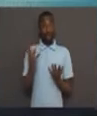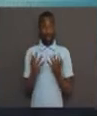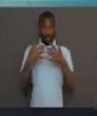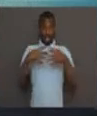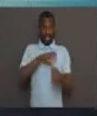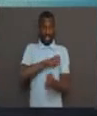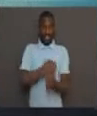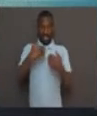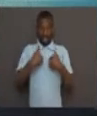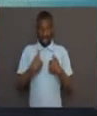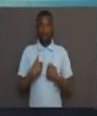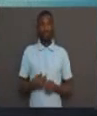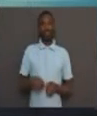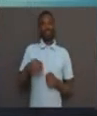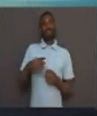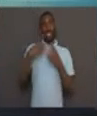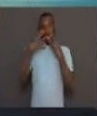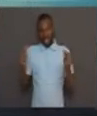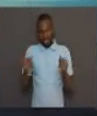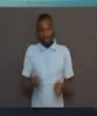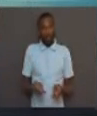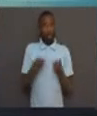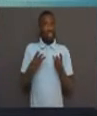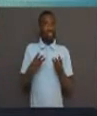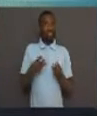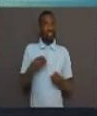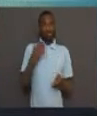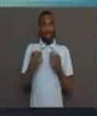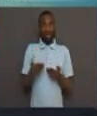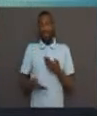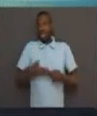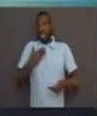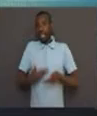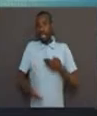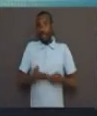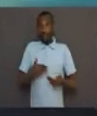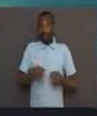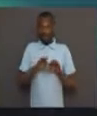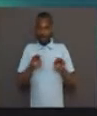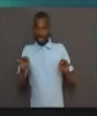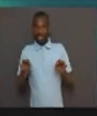missing mass may be an easily measurable fraction.